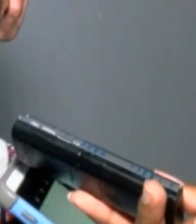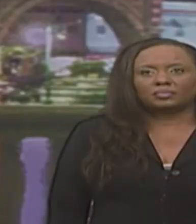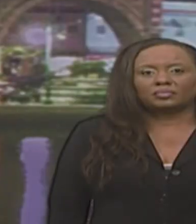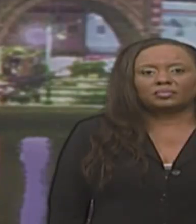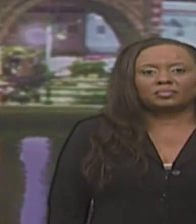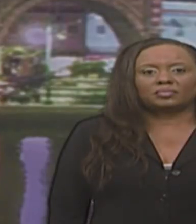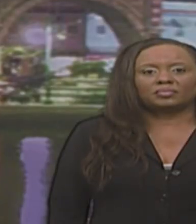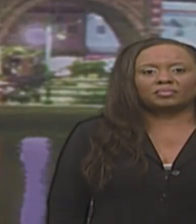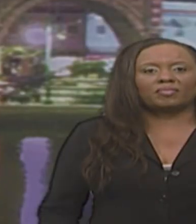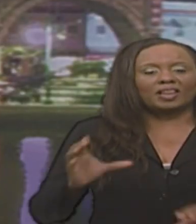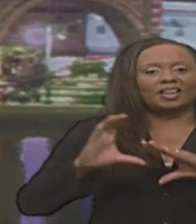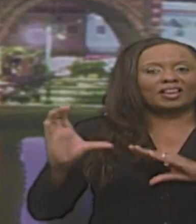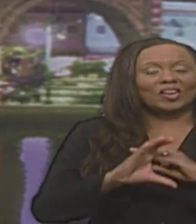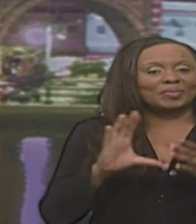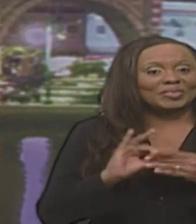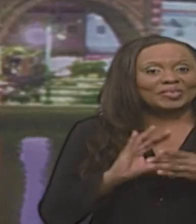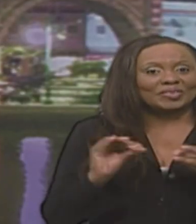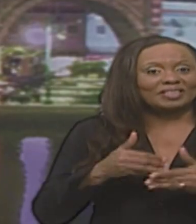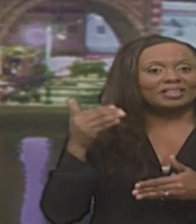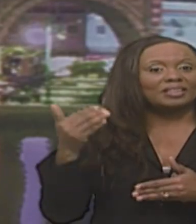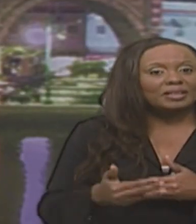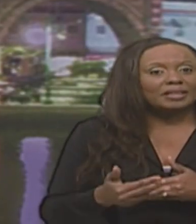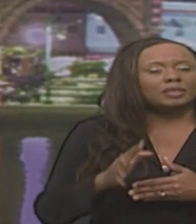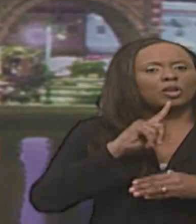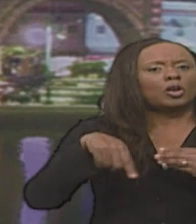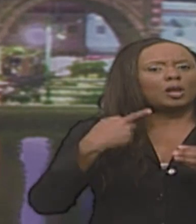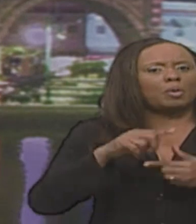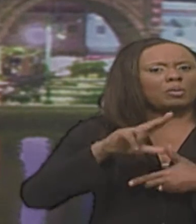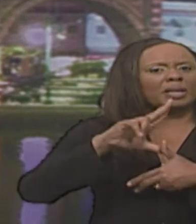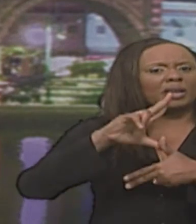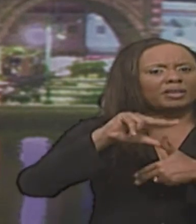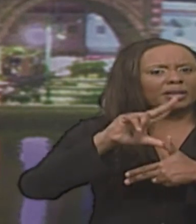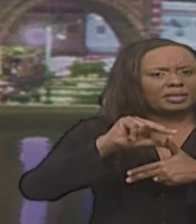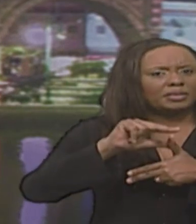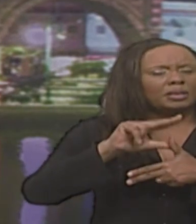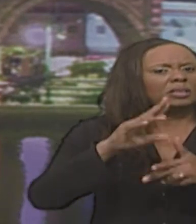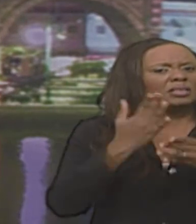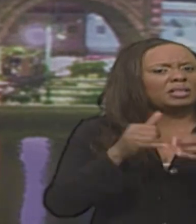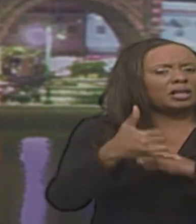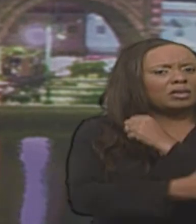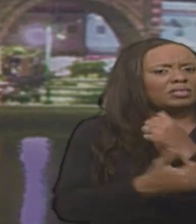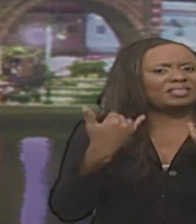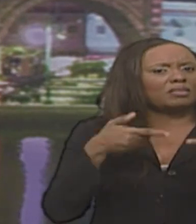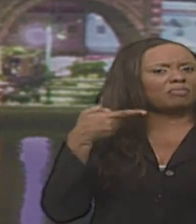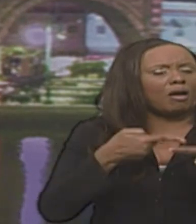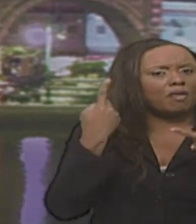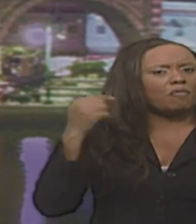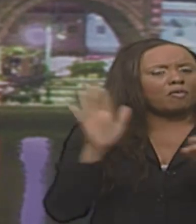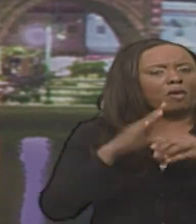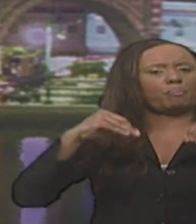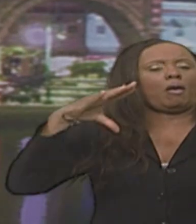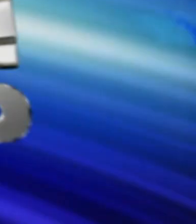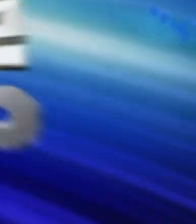ancestry. Still to come, regional countries affected by last year's super hurricanes are still struggling to restore full power. We'll